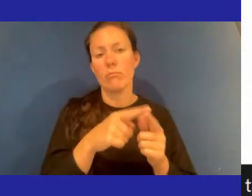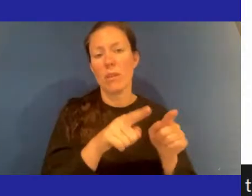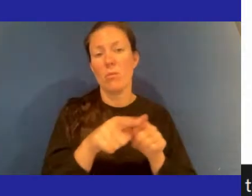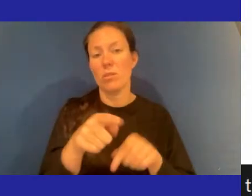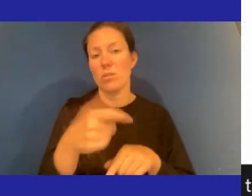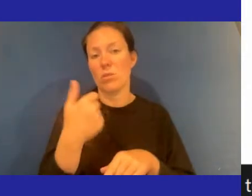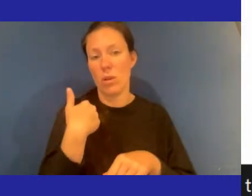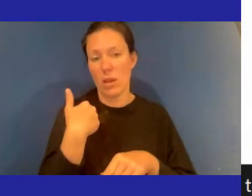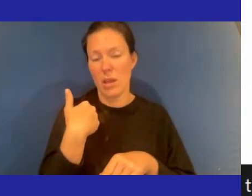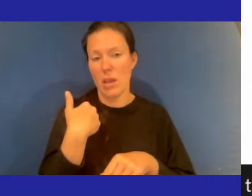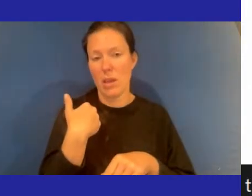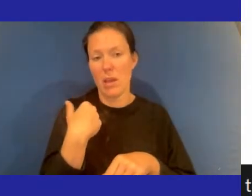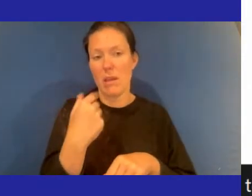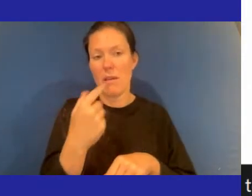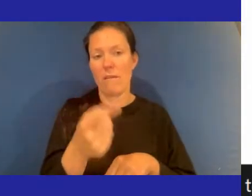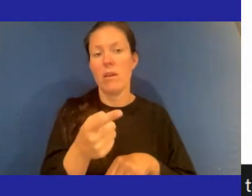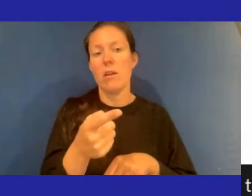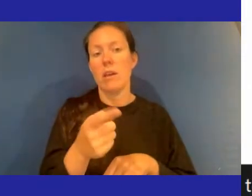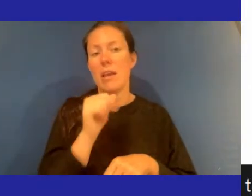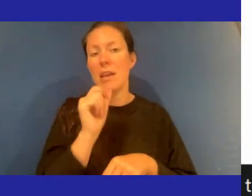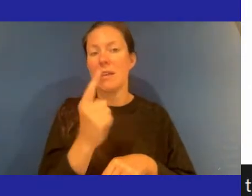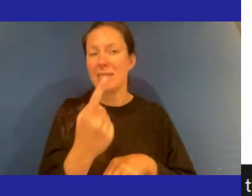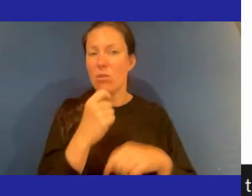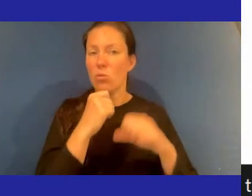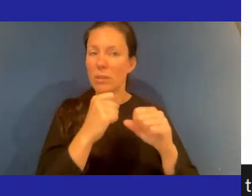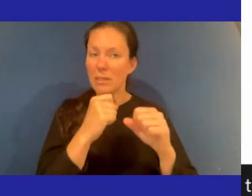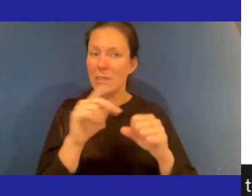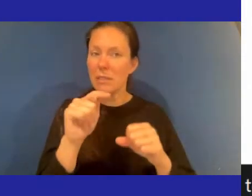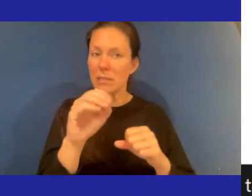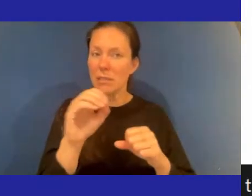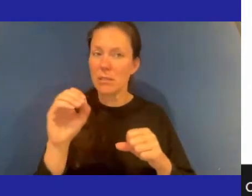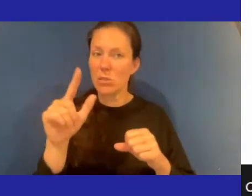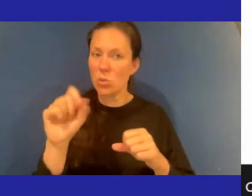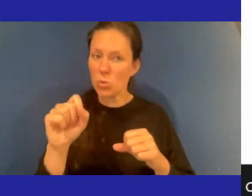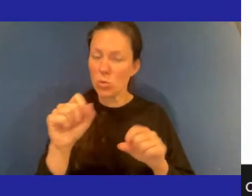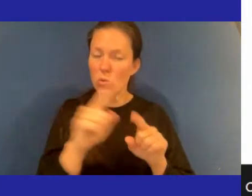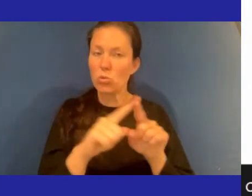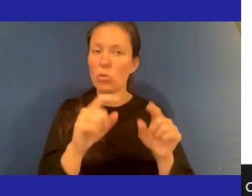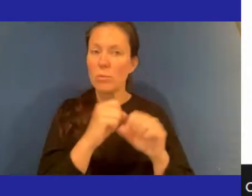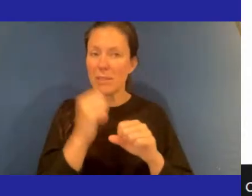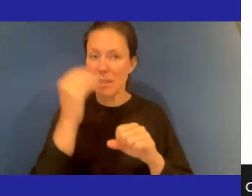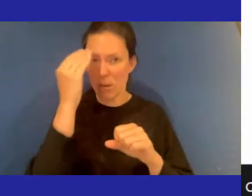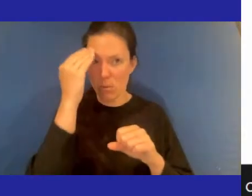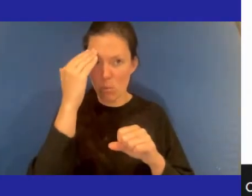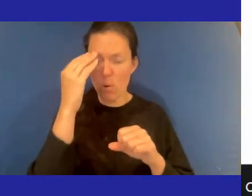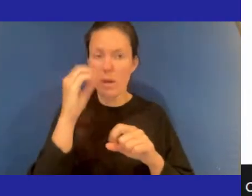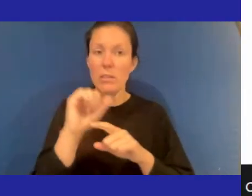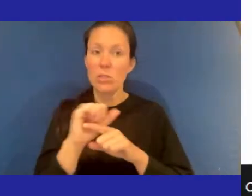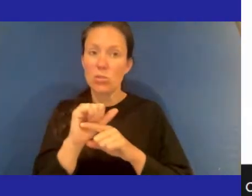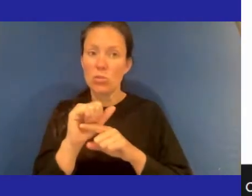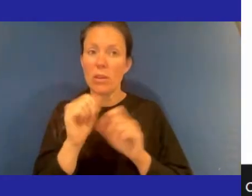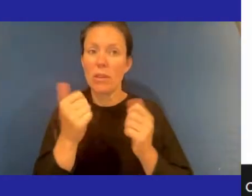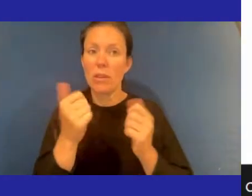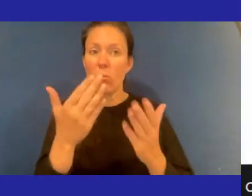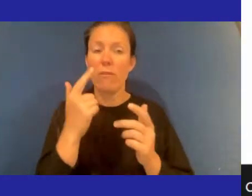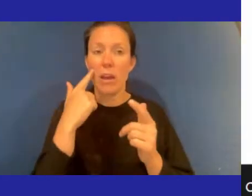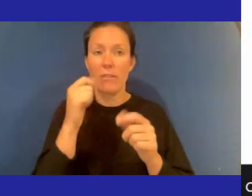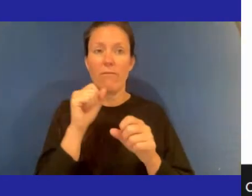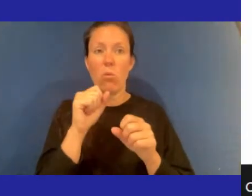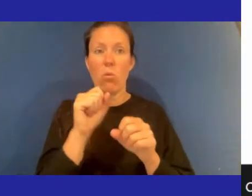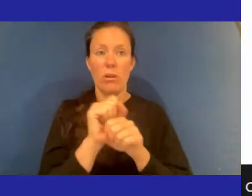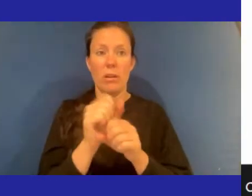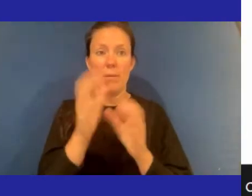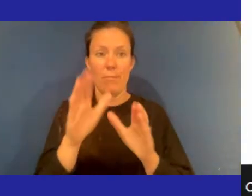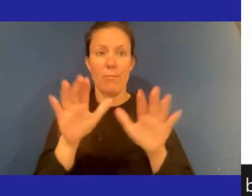in terms of protection, it's not just the security tools, but it's also security awareness and training that we provide to our workforce on a